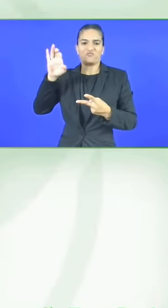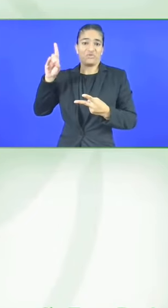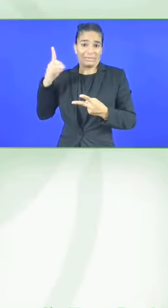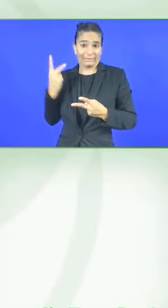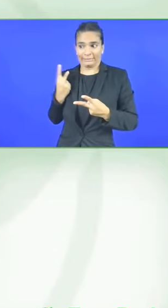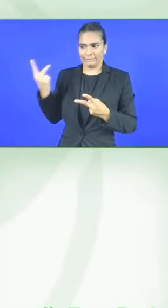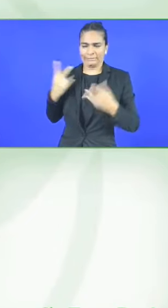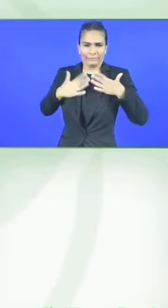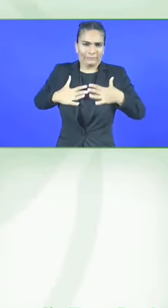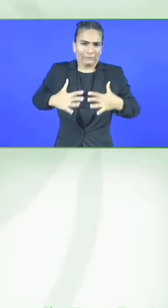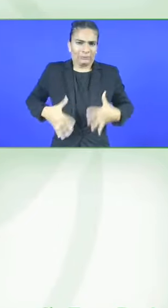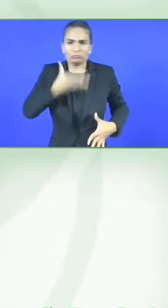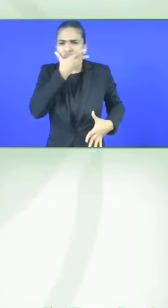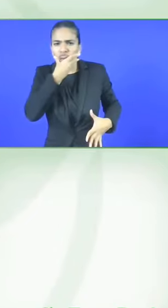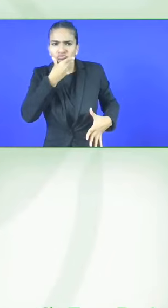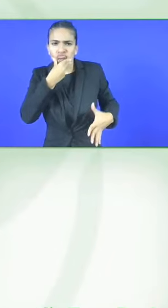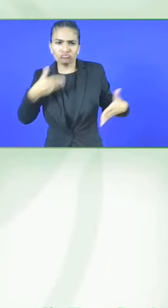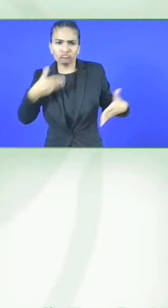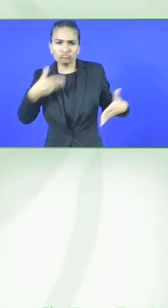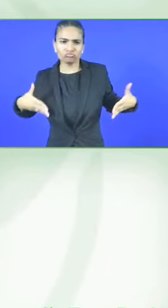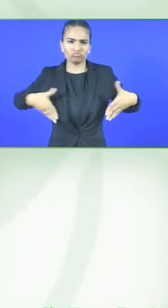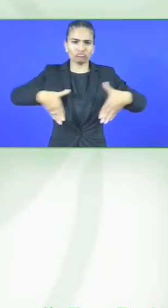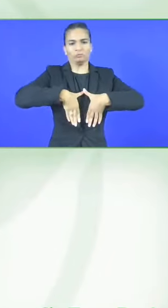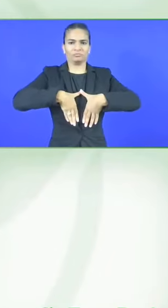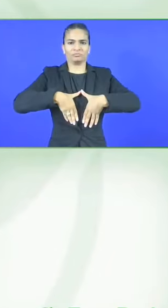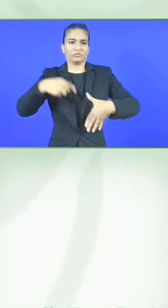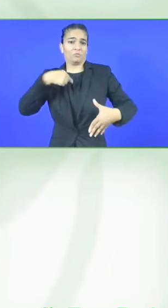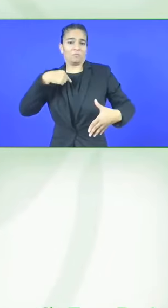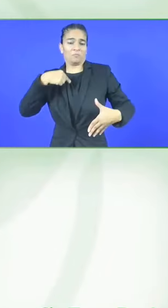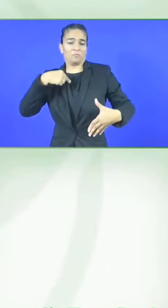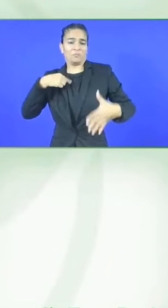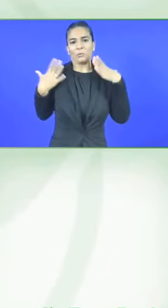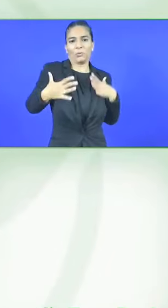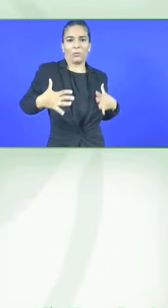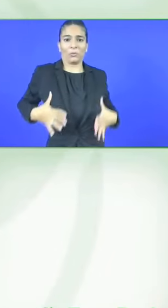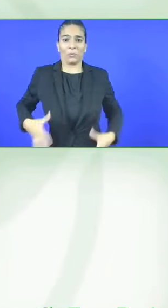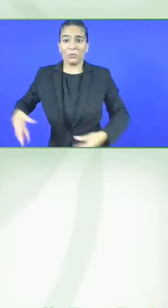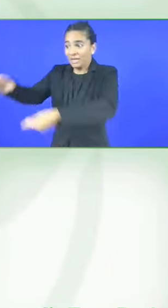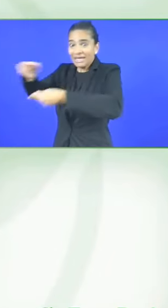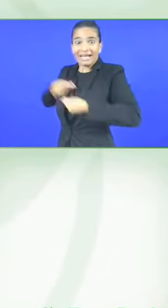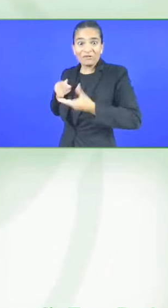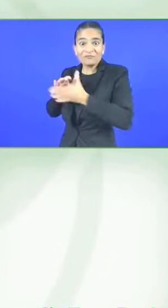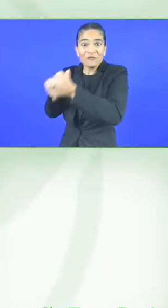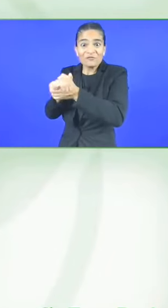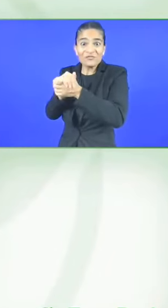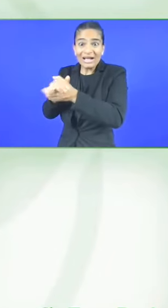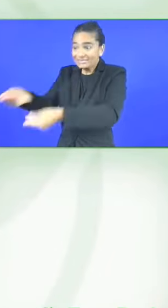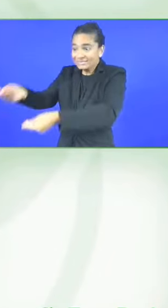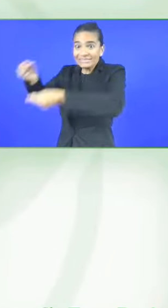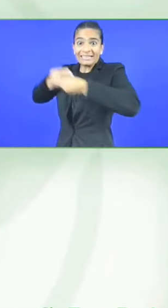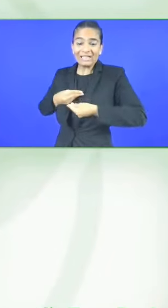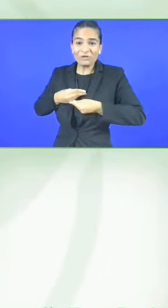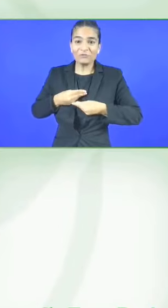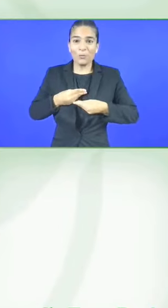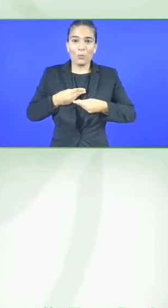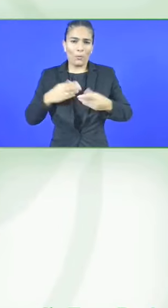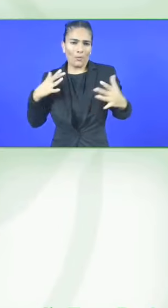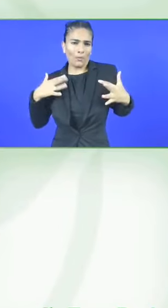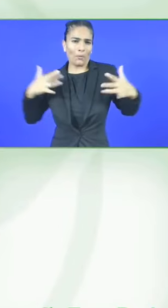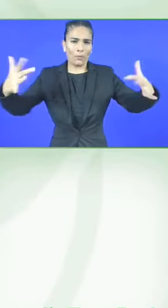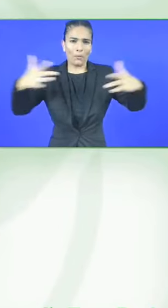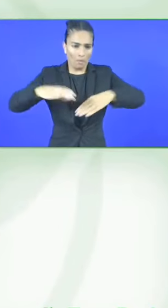you have. We have 3 small keynotes as part of our award ceremony. We will start with the usual Le Crunch